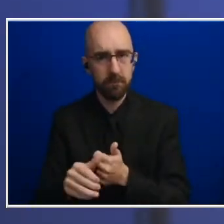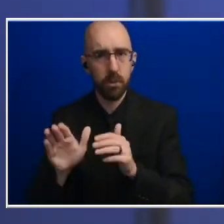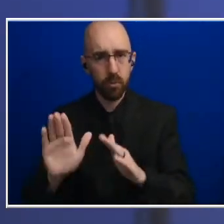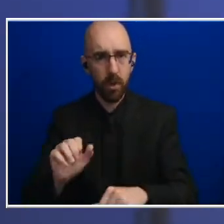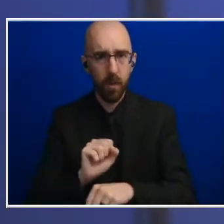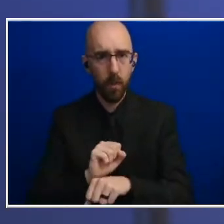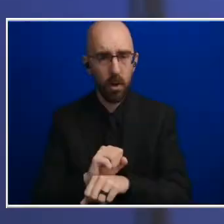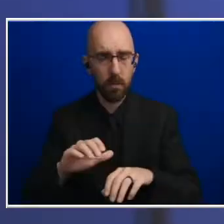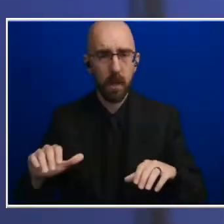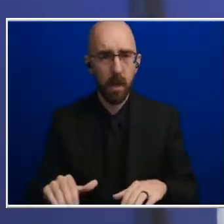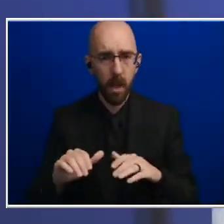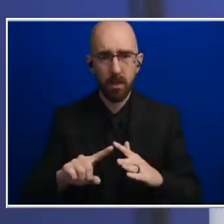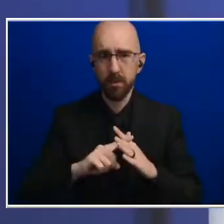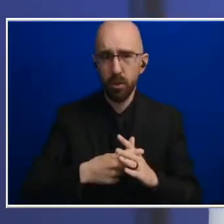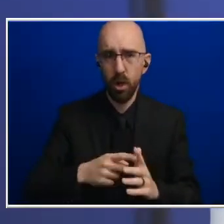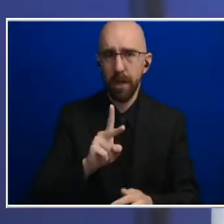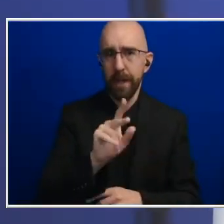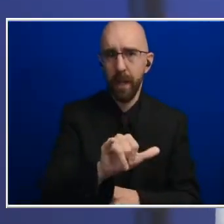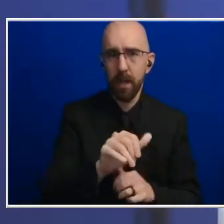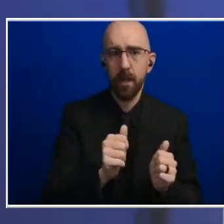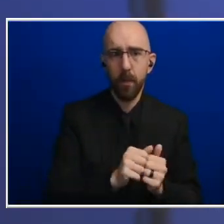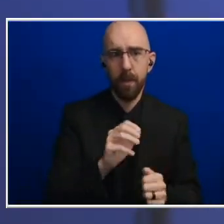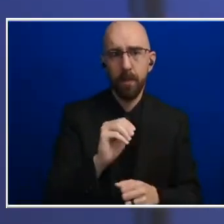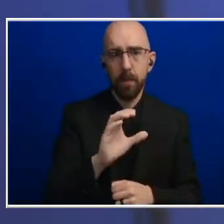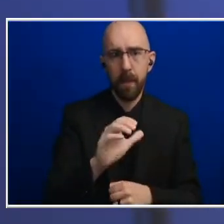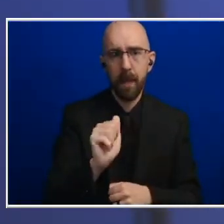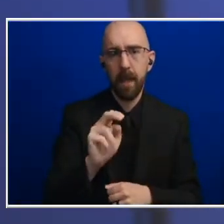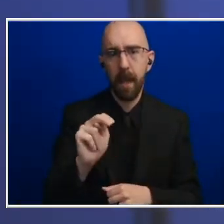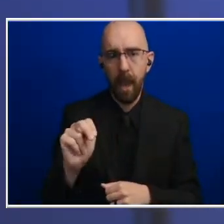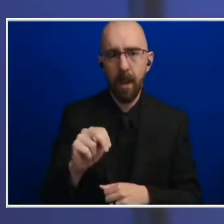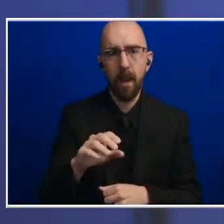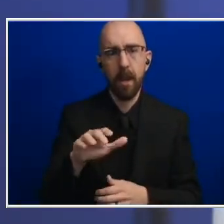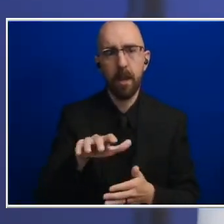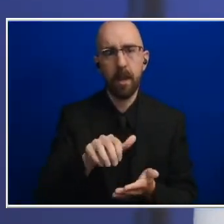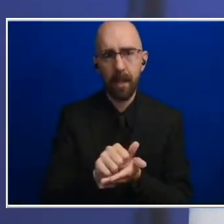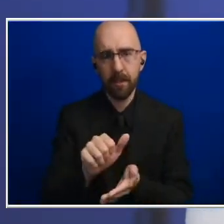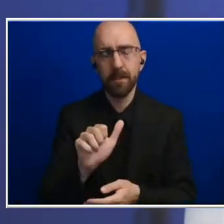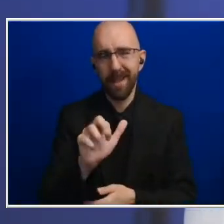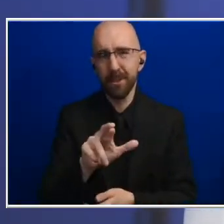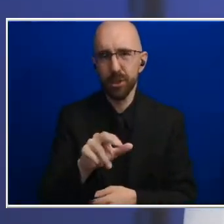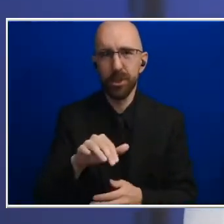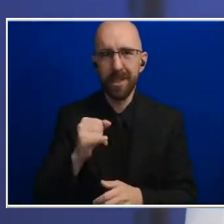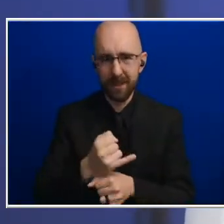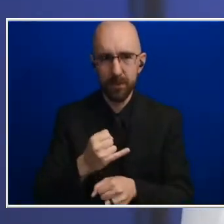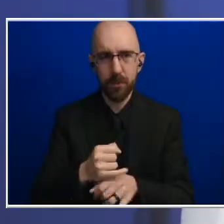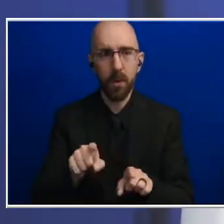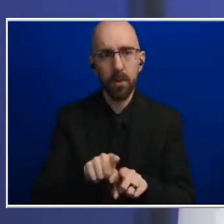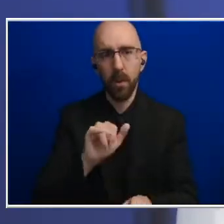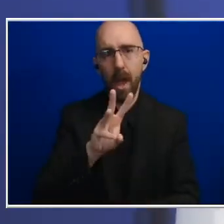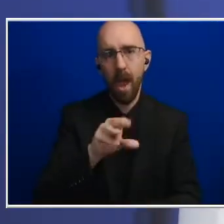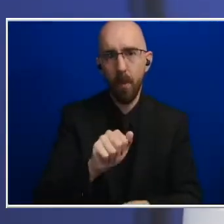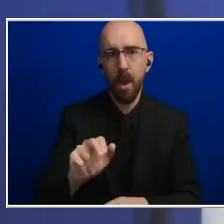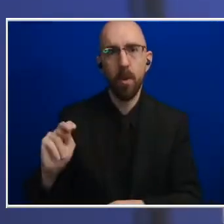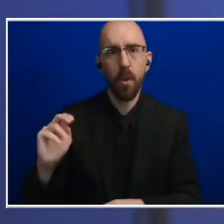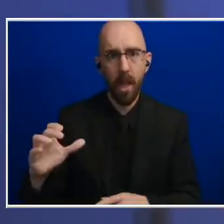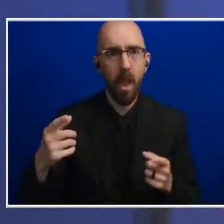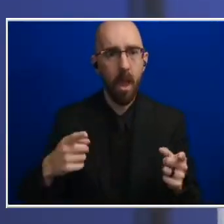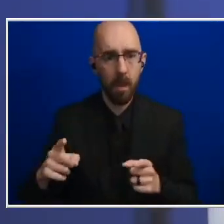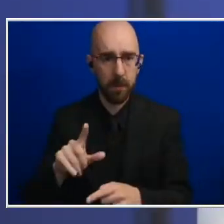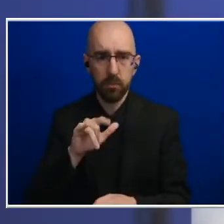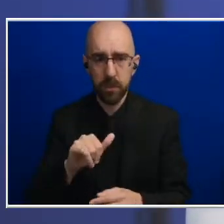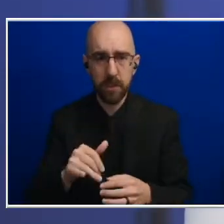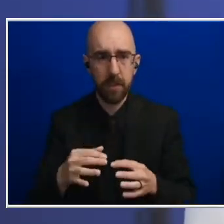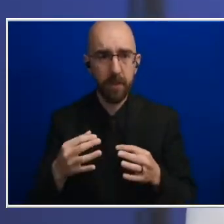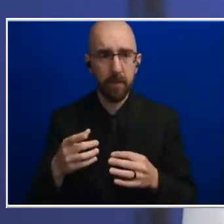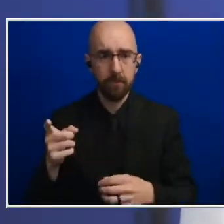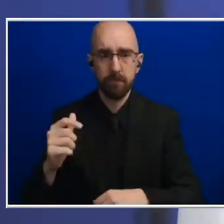started out in Kentucky with the McCann Cancer Institute, some great work also in Iowa and North Carolina that's happening. That's really a framework for how this is going